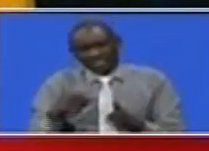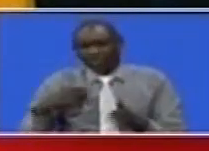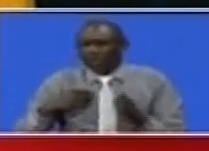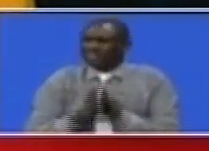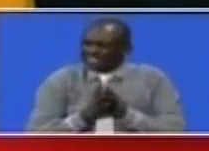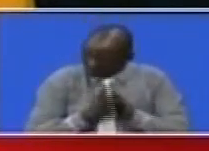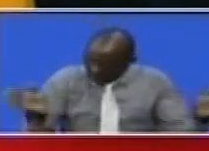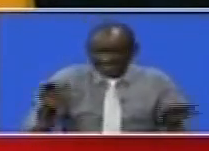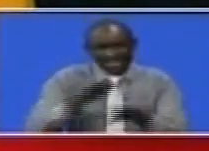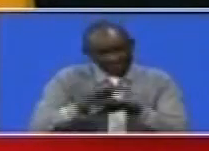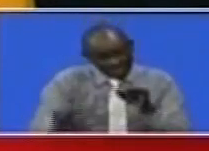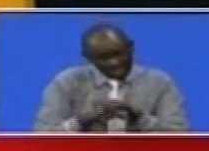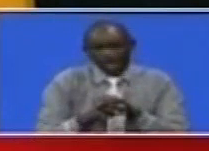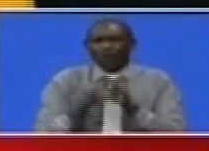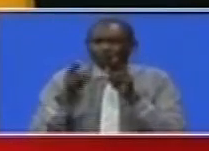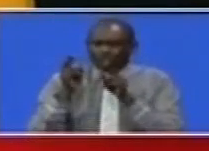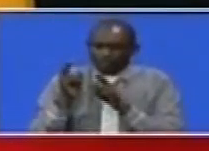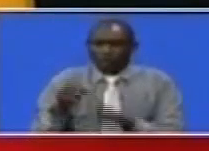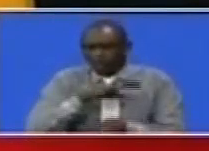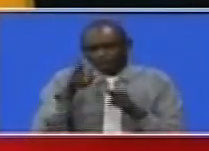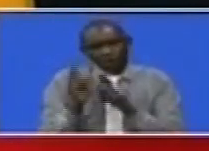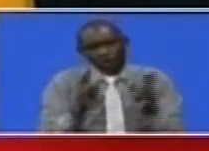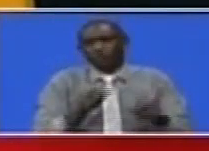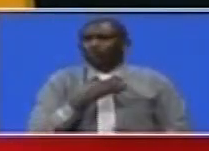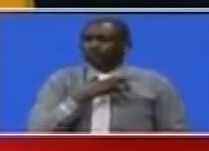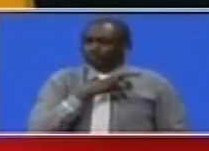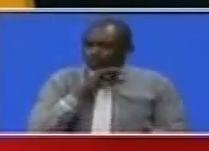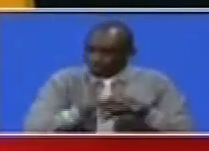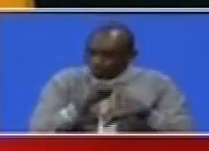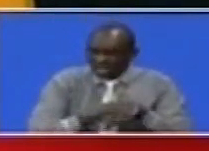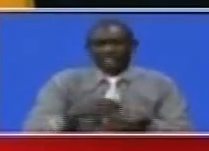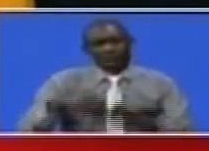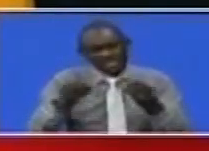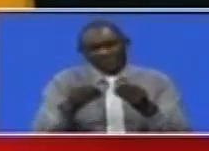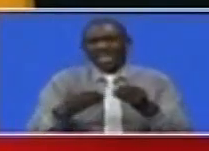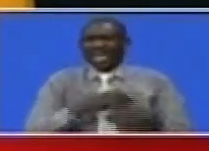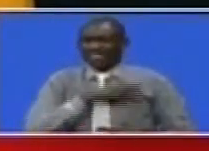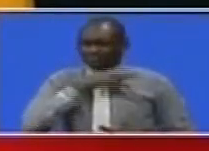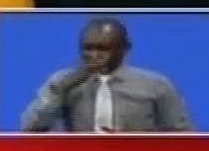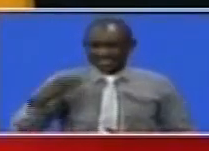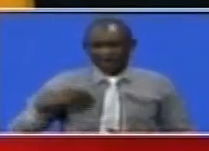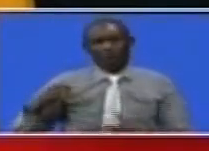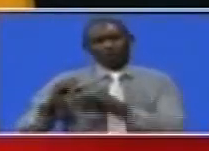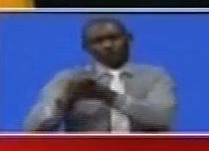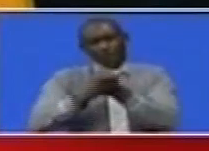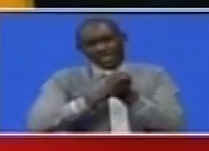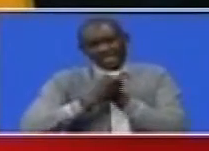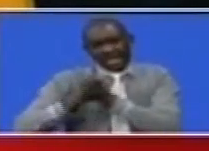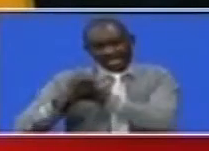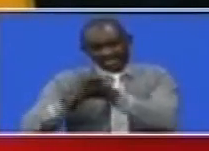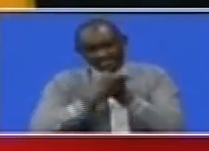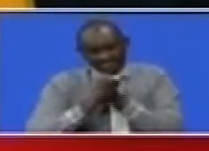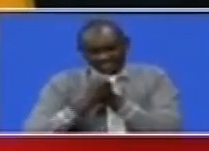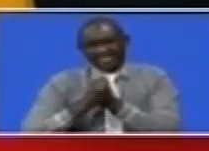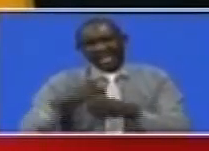transparency for the common good, and to foster a spirit of solidarity at